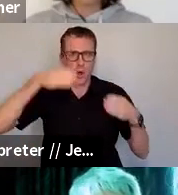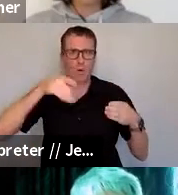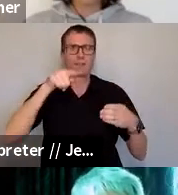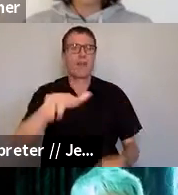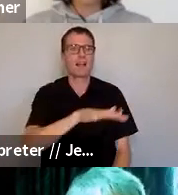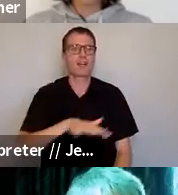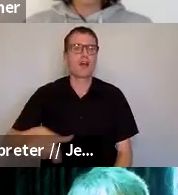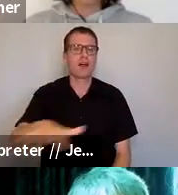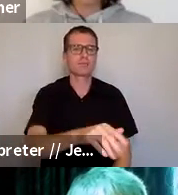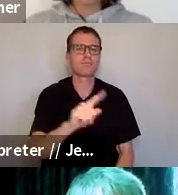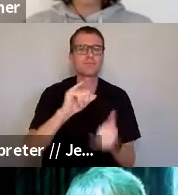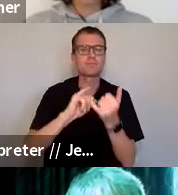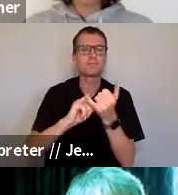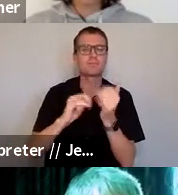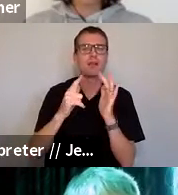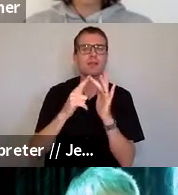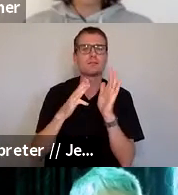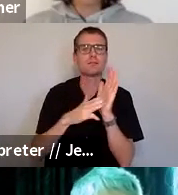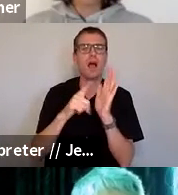Kia ora, Richard. Thank you very much.